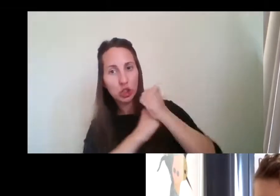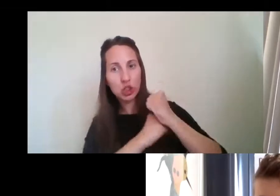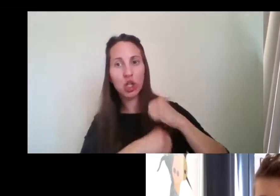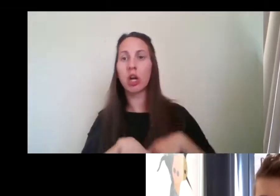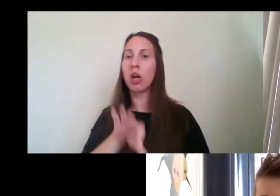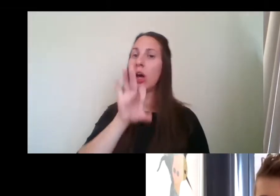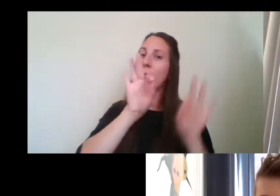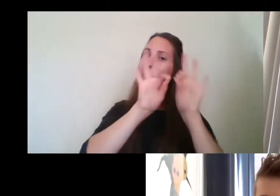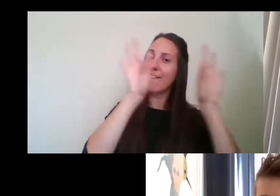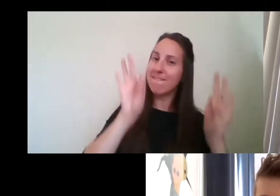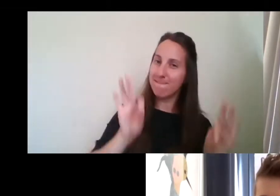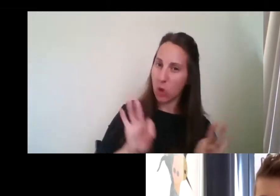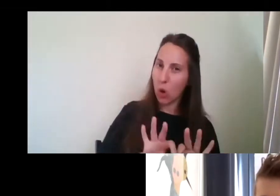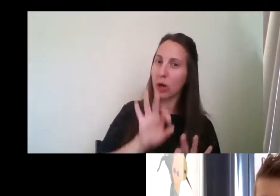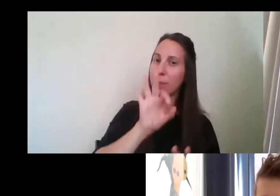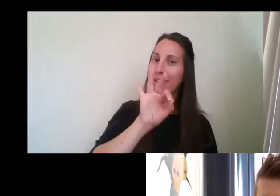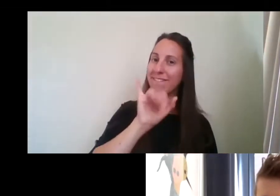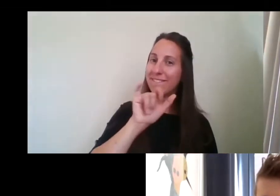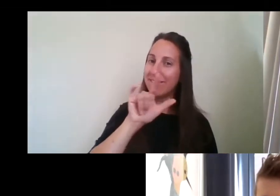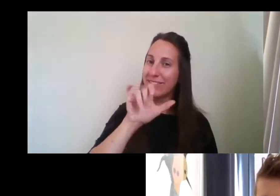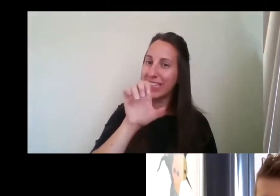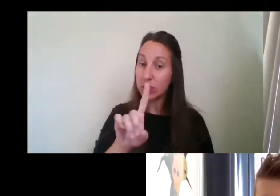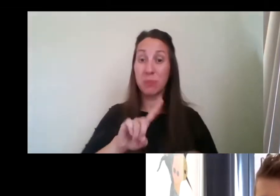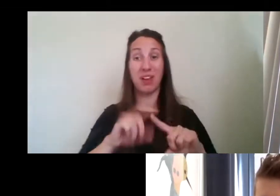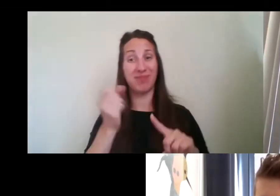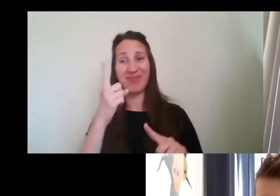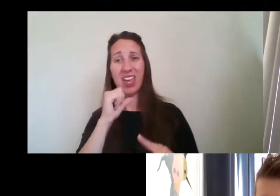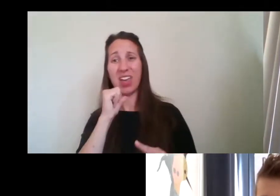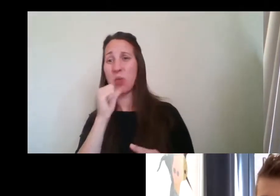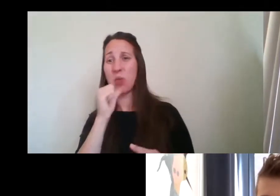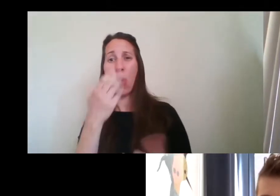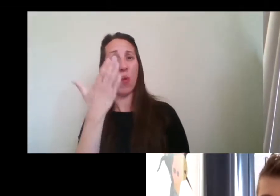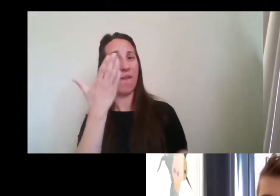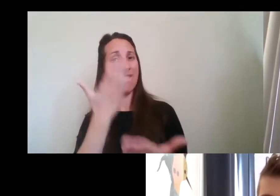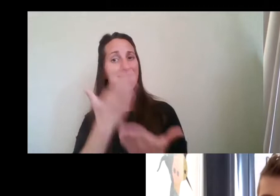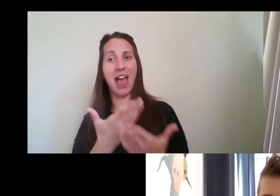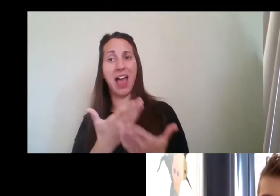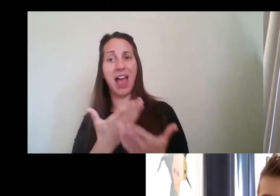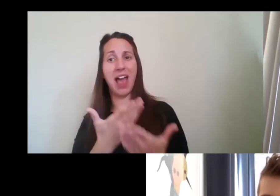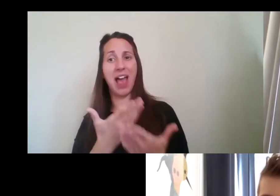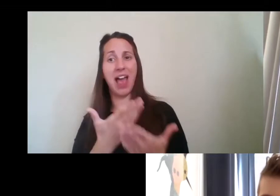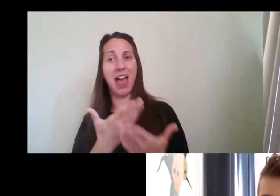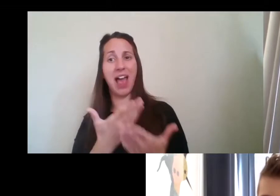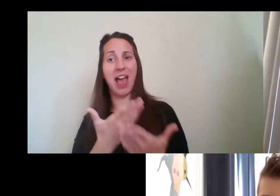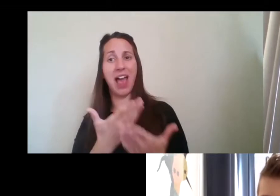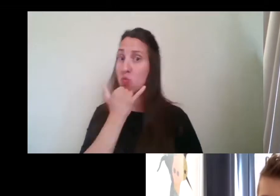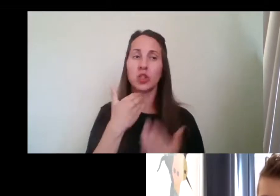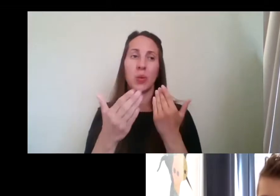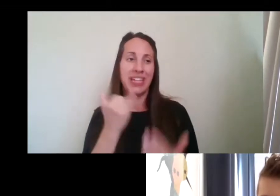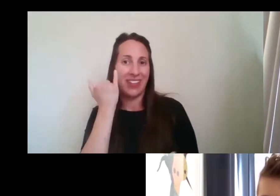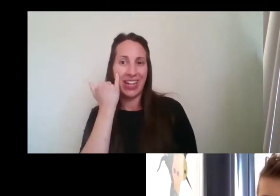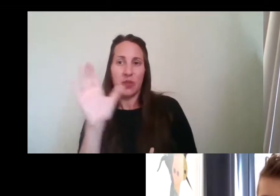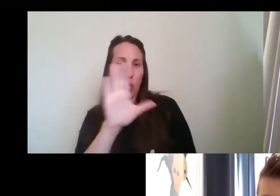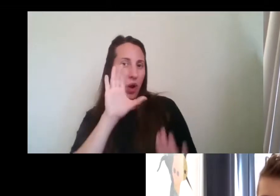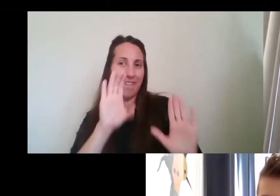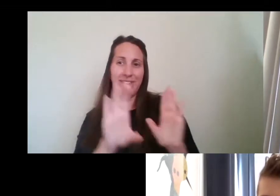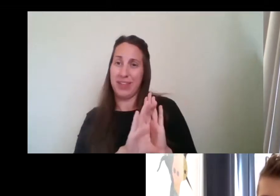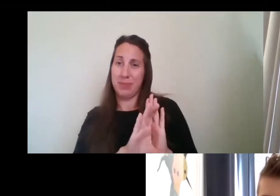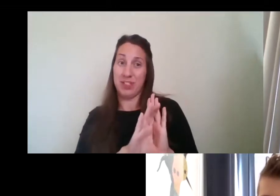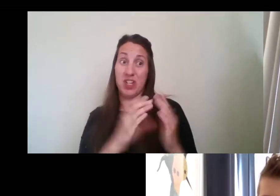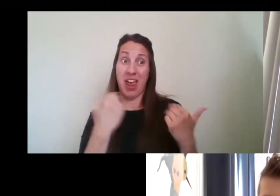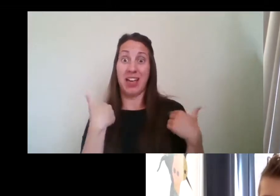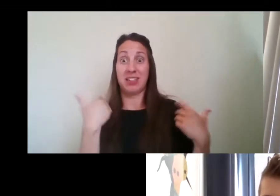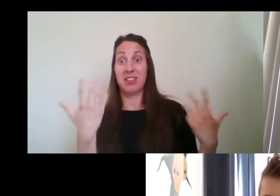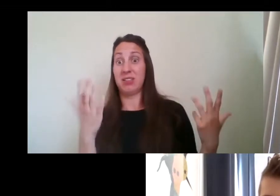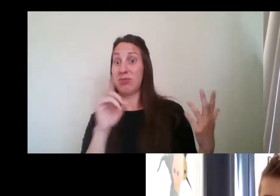text. However, they're not going to validate if it's done correctly. So even if your image has the vaguest alternative text, you would get a